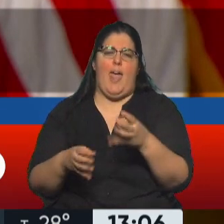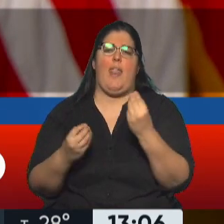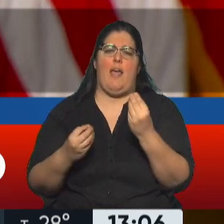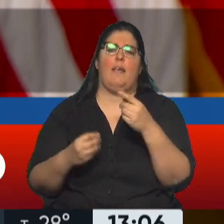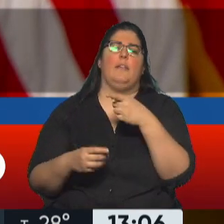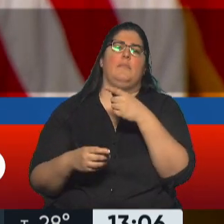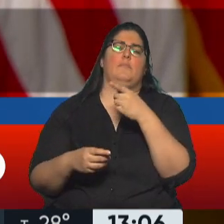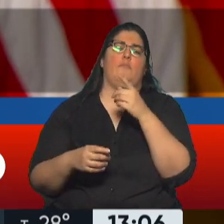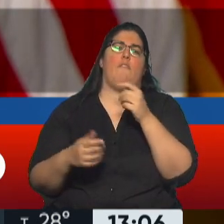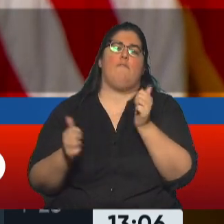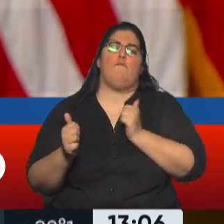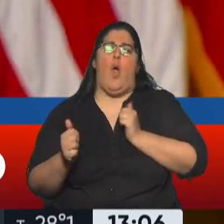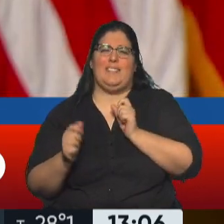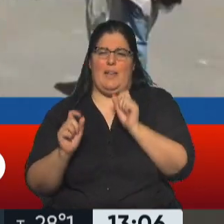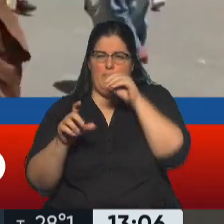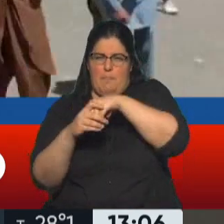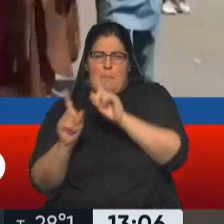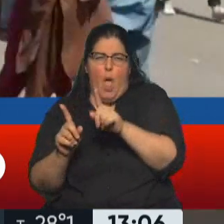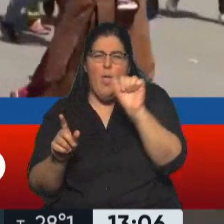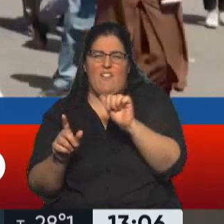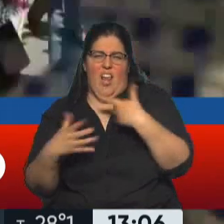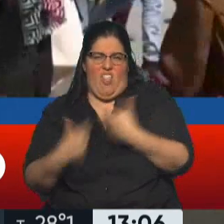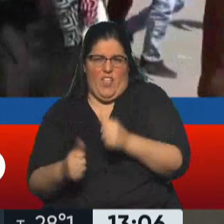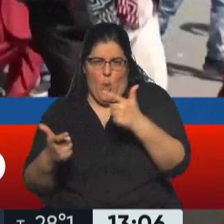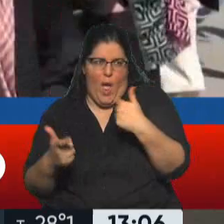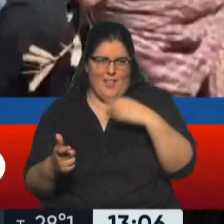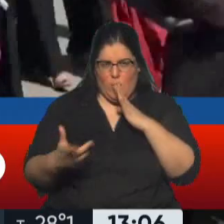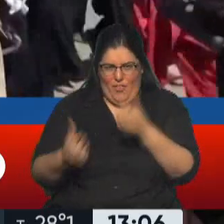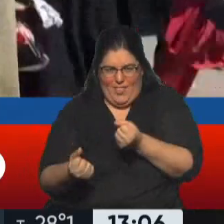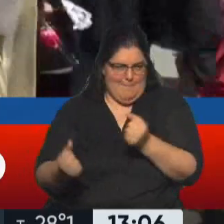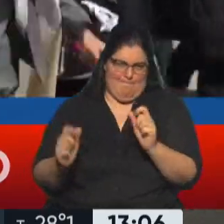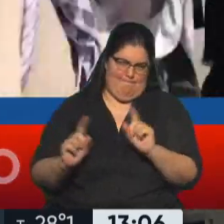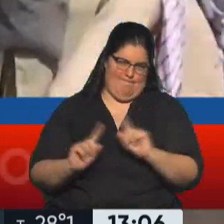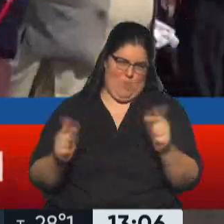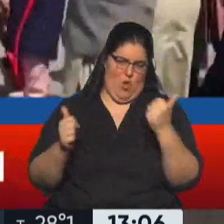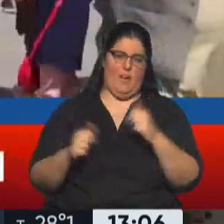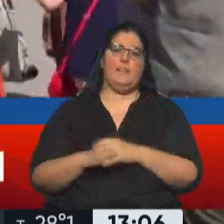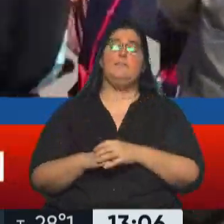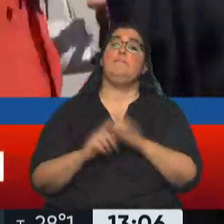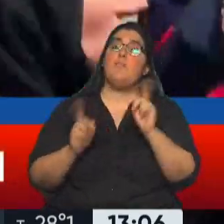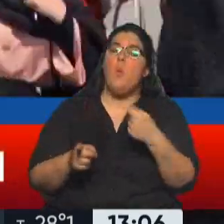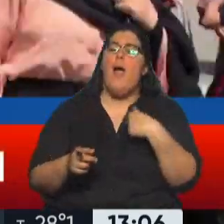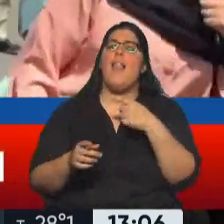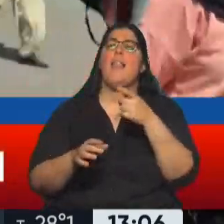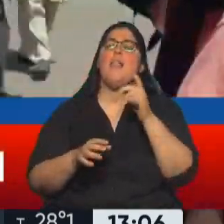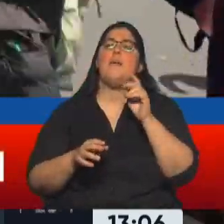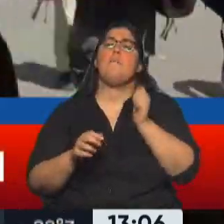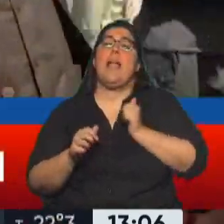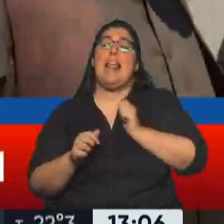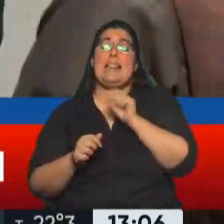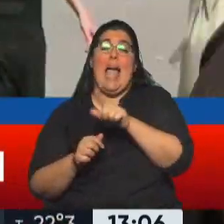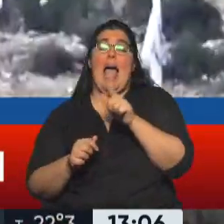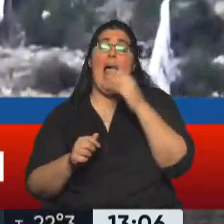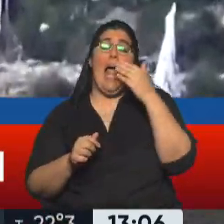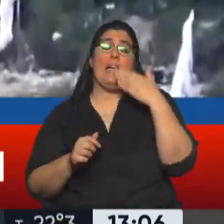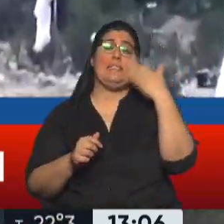not willing to fight for themselves. Pero la puesta en marcha de la estrategia con la que la milicia islámica tomó el control total